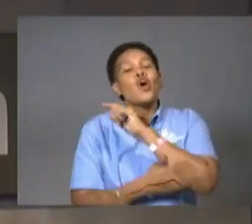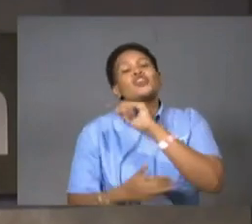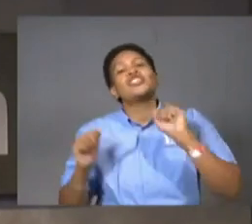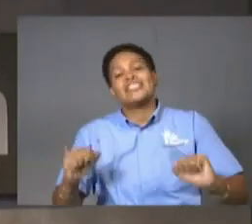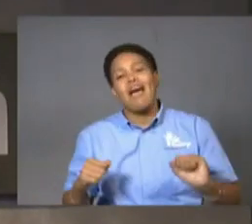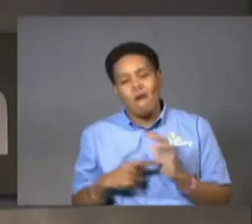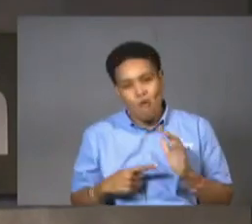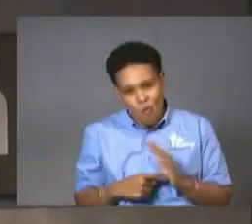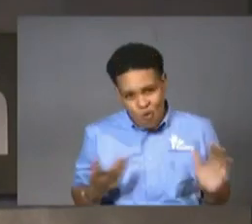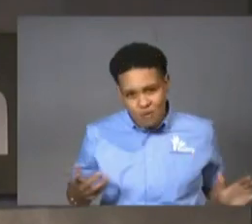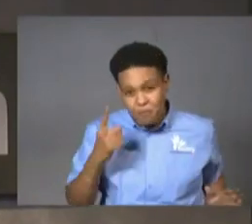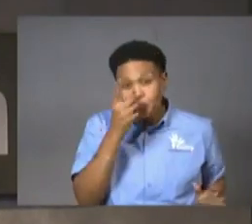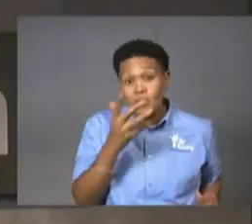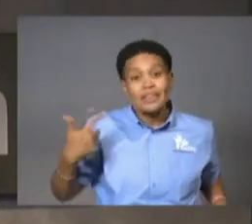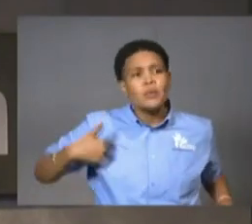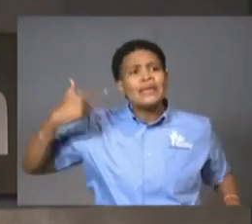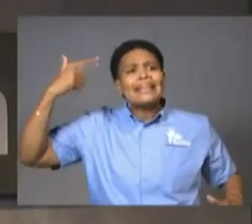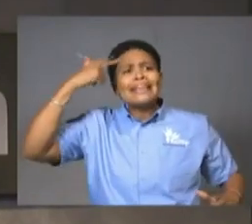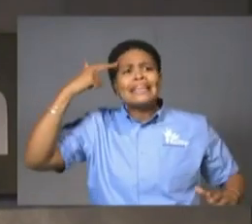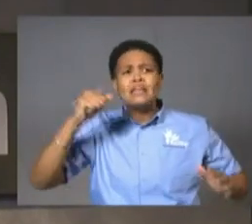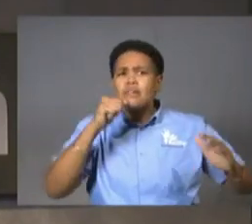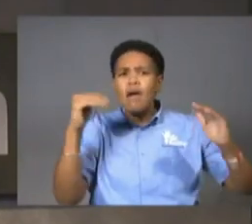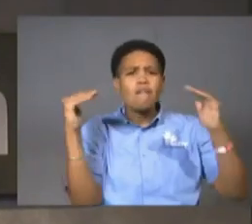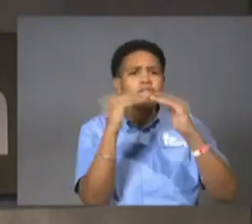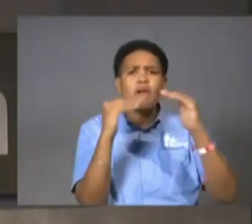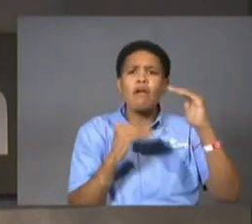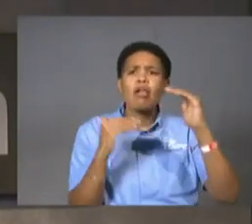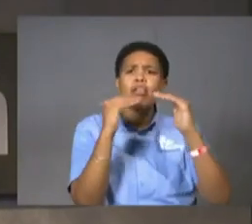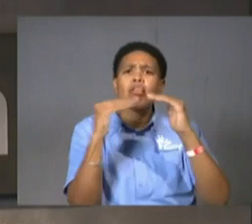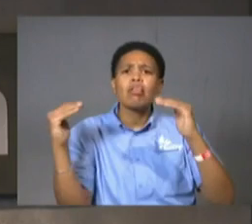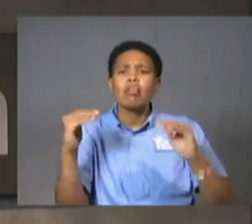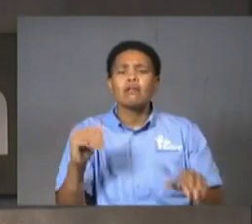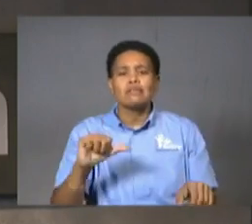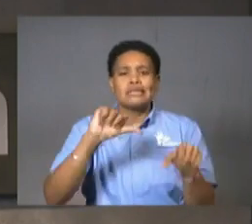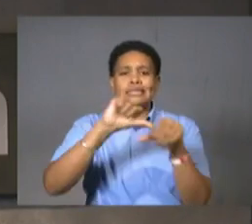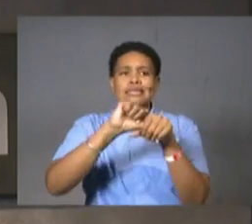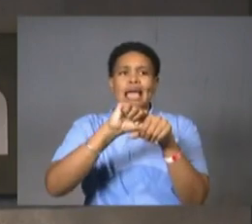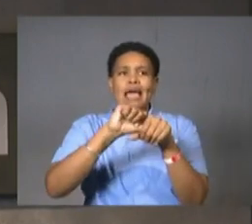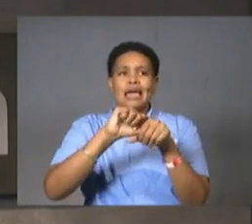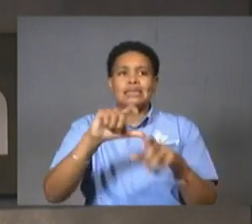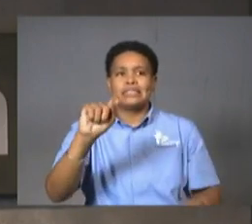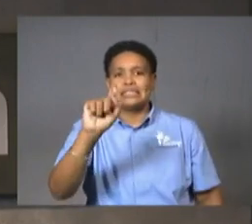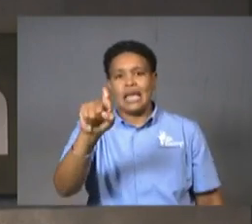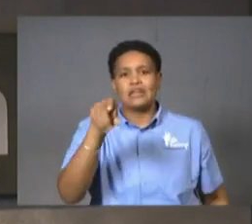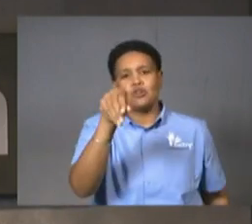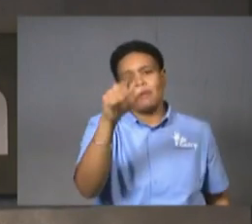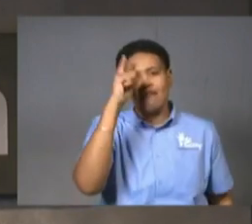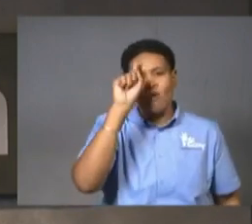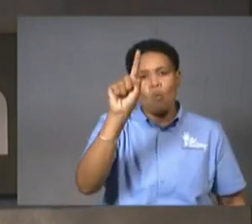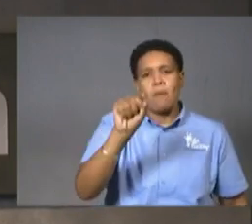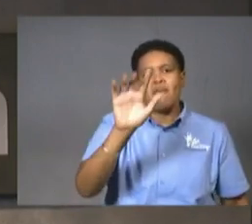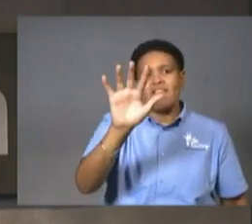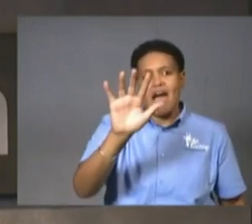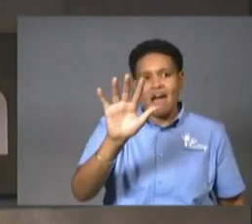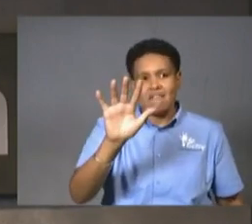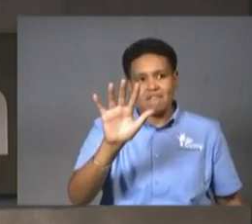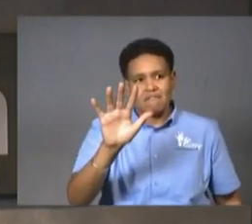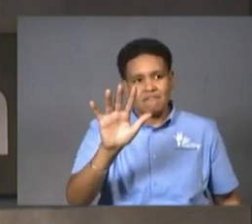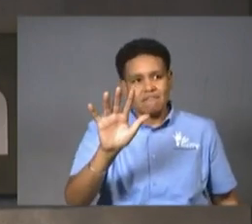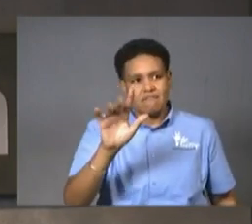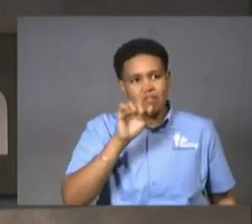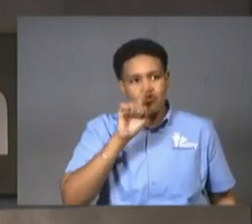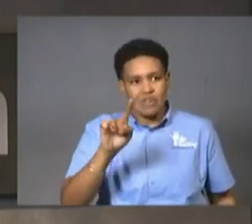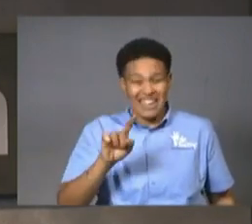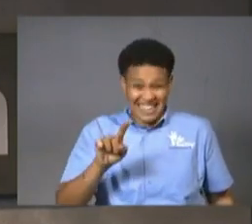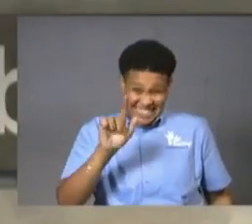we think is inequitable, which is the fuel tax that was imposed to pay for the 1.5. There was a